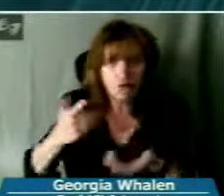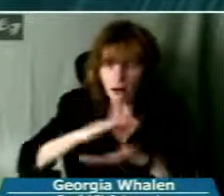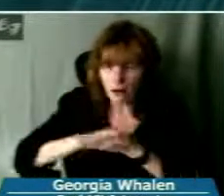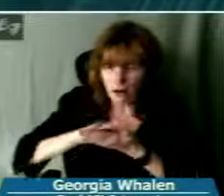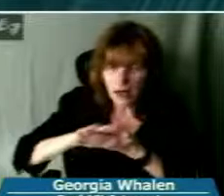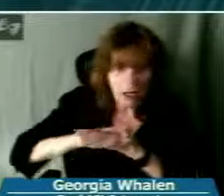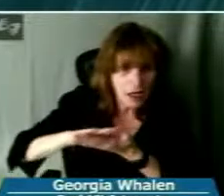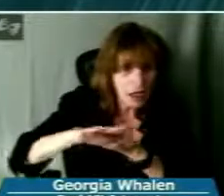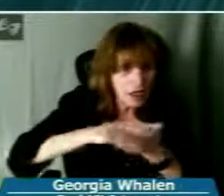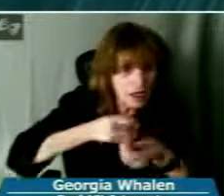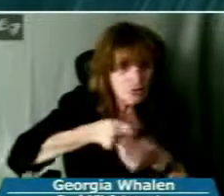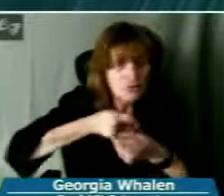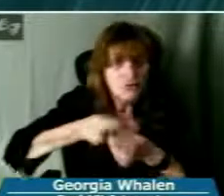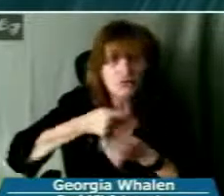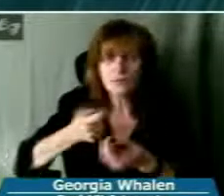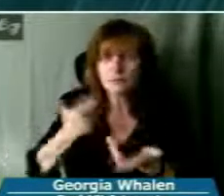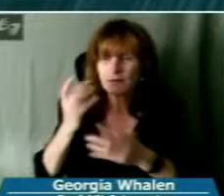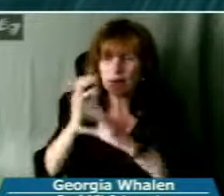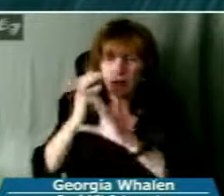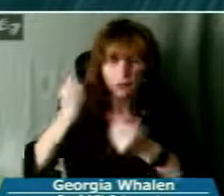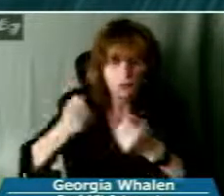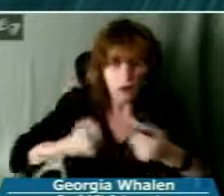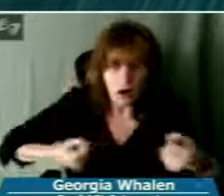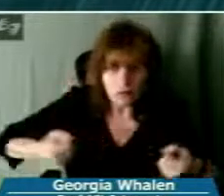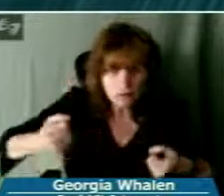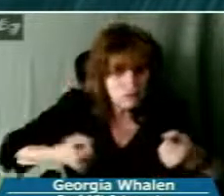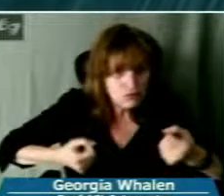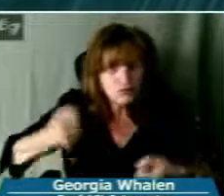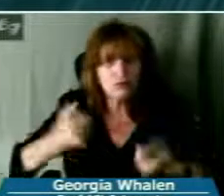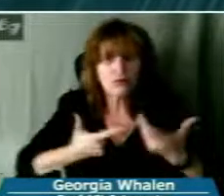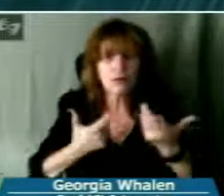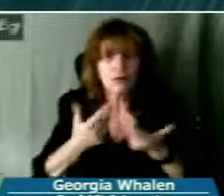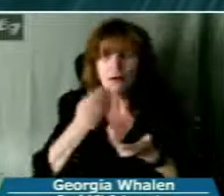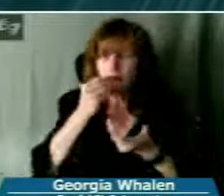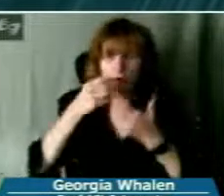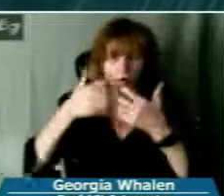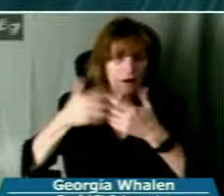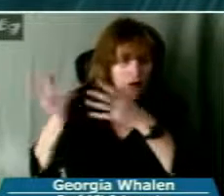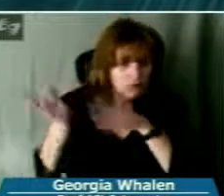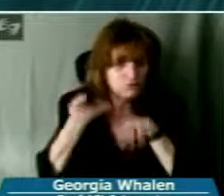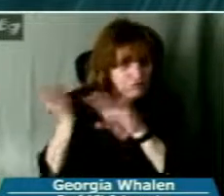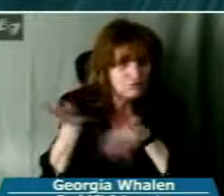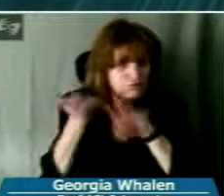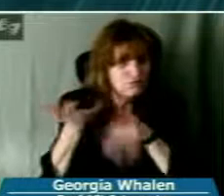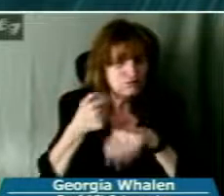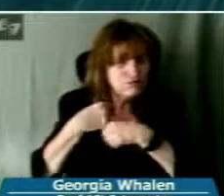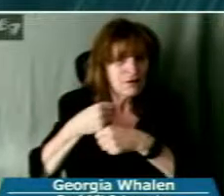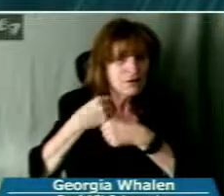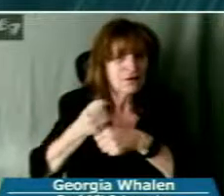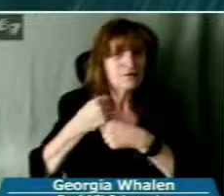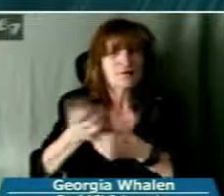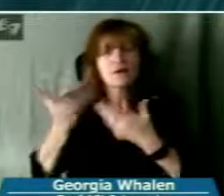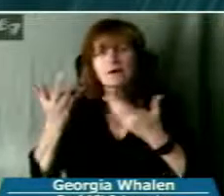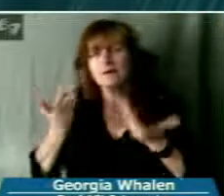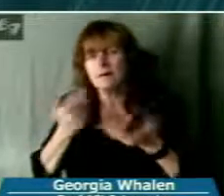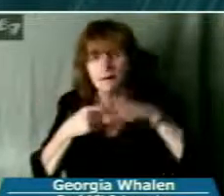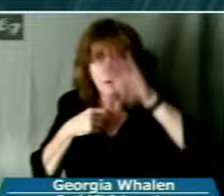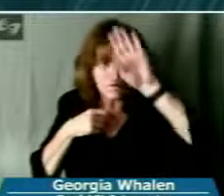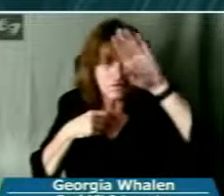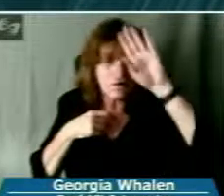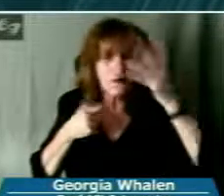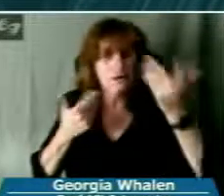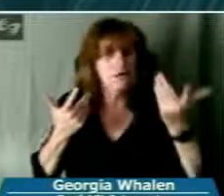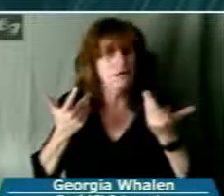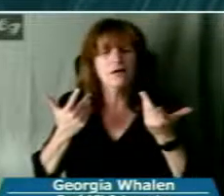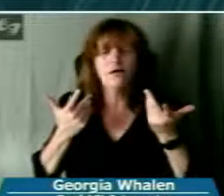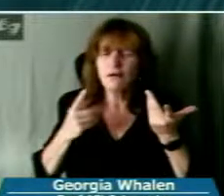bus operators, food manufacturers are working hard out there to keep the production lines going, firefighters and other imperative frontline workers,